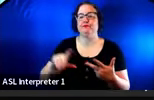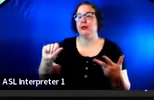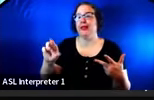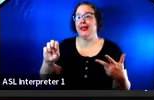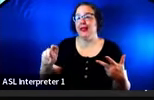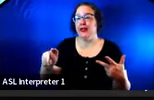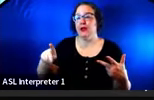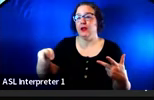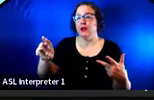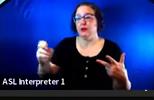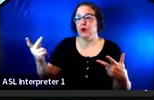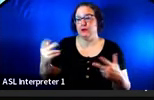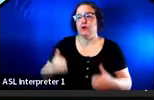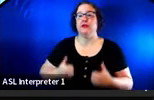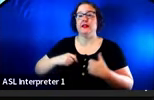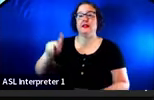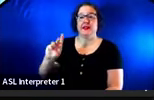in Kansas City, Missouri.